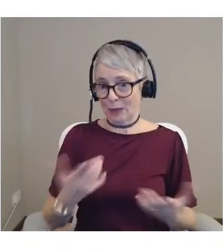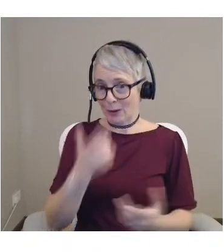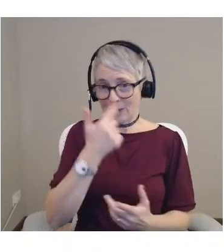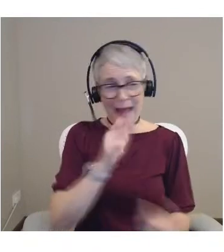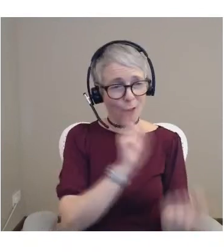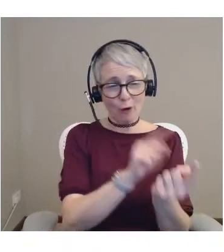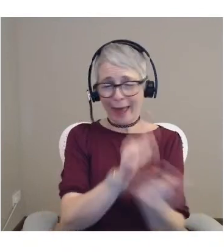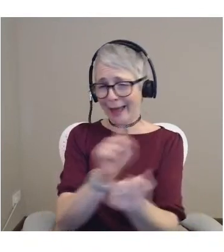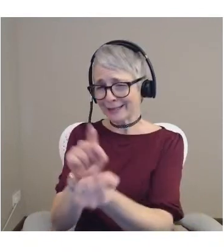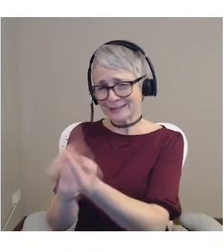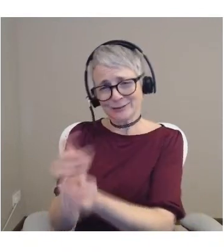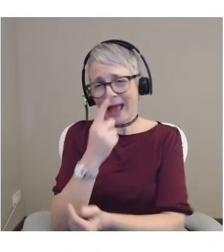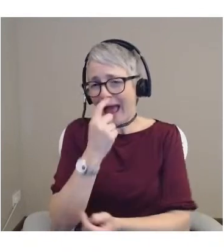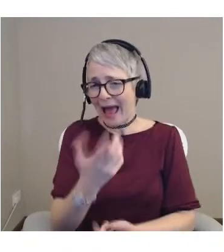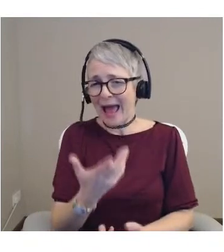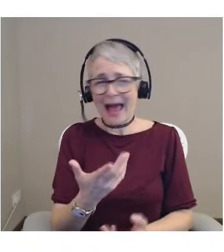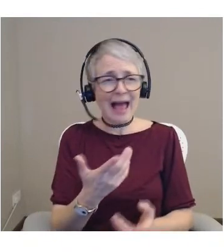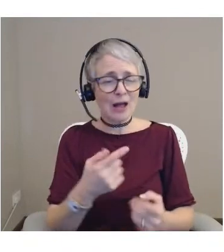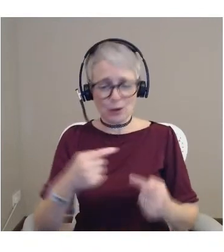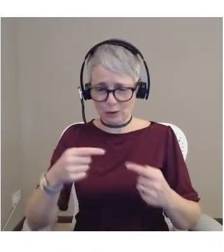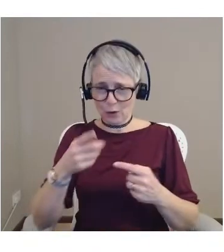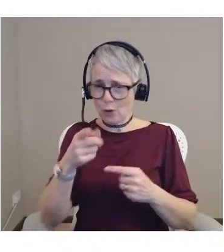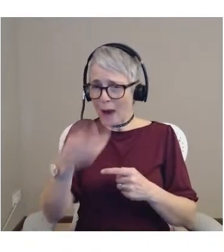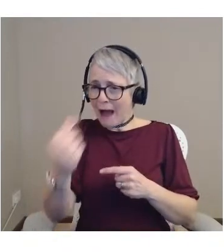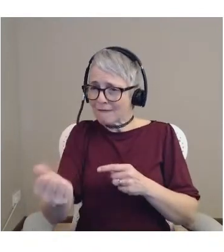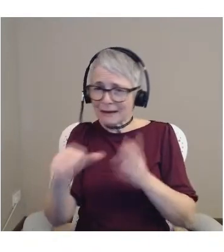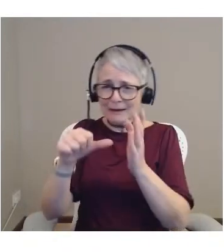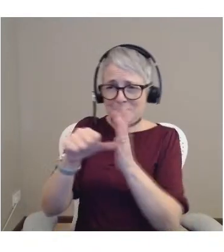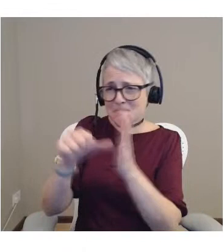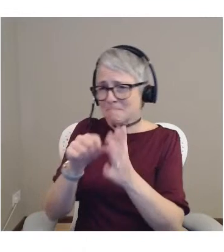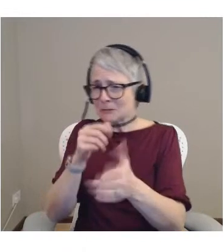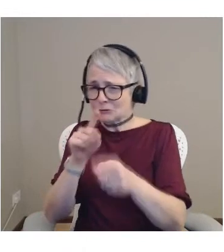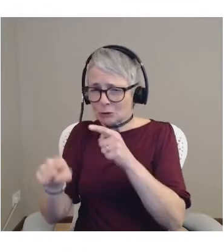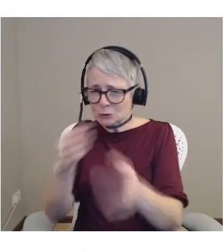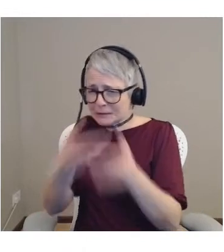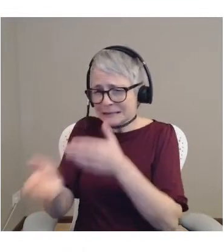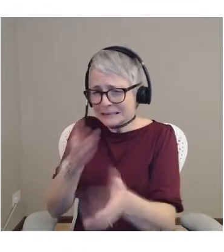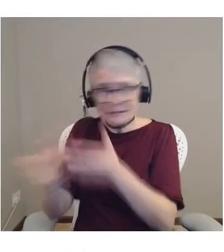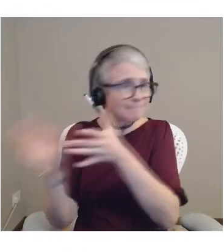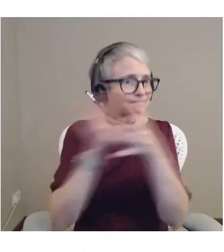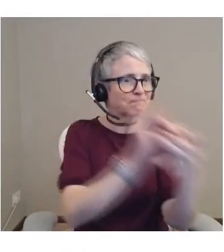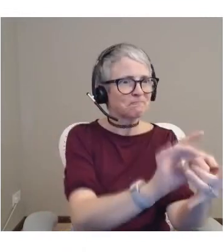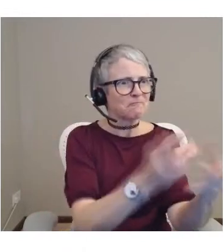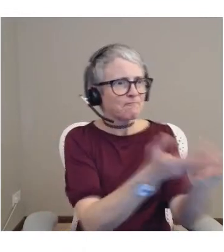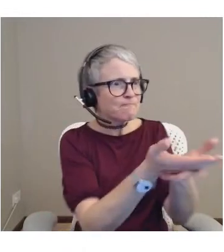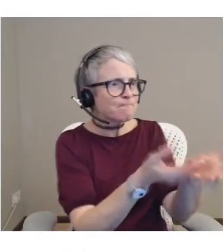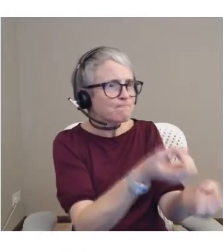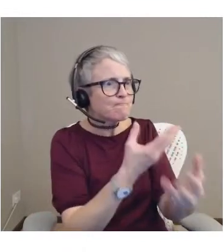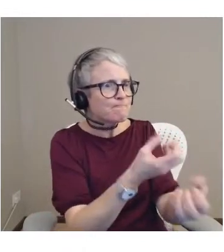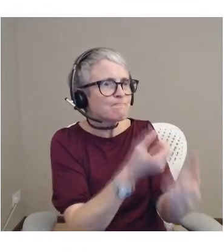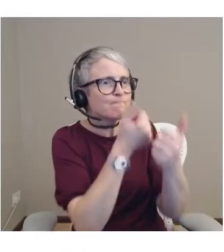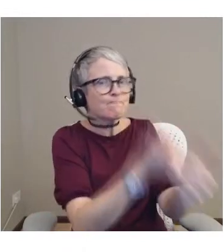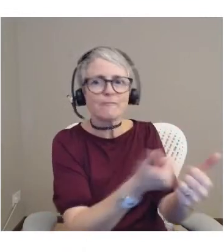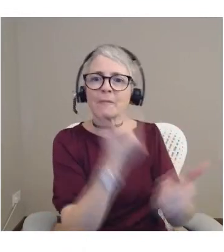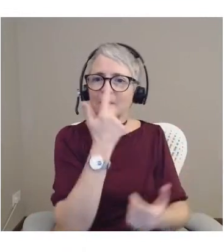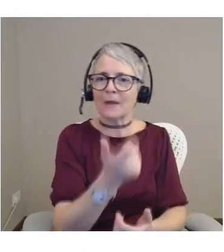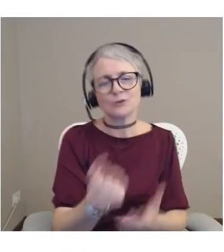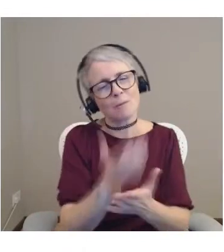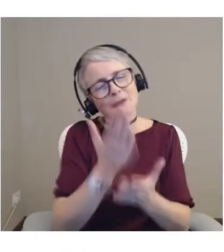talking about the sorts of things you're trying to grapple with in your role. So we really hope you'll look forward to this afternoon. Make sure you use the networking, make